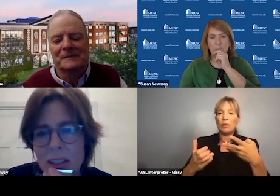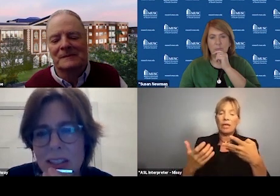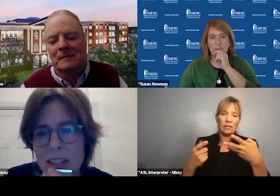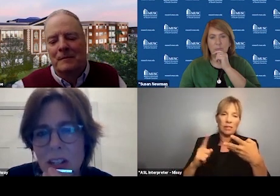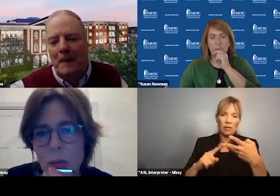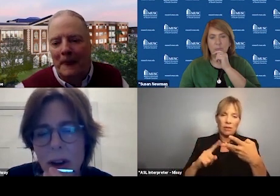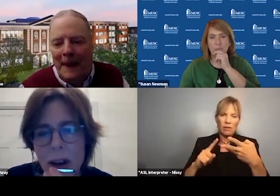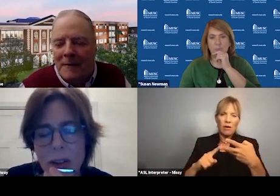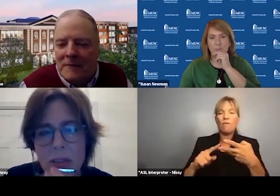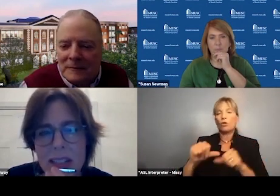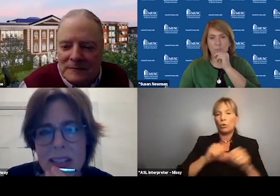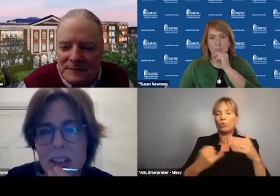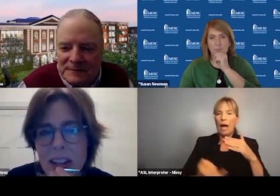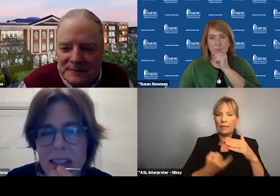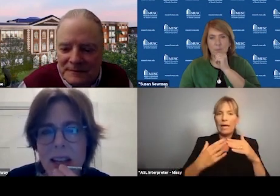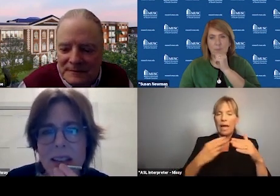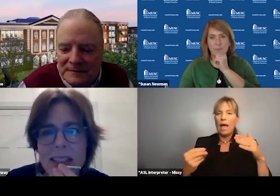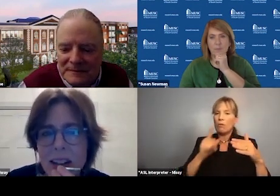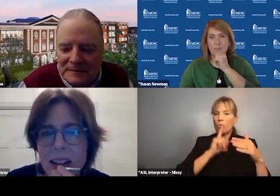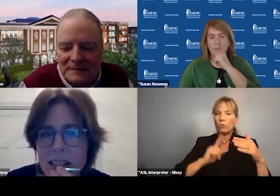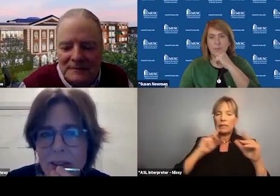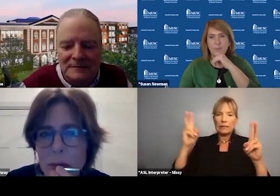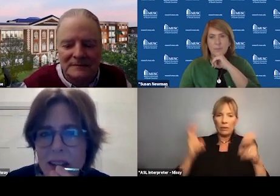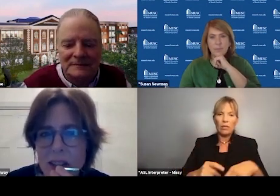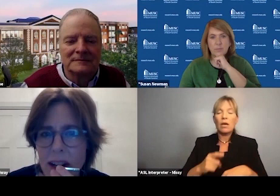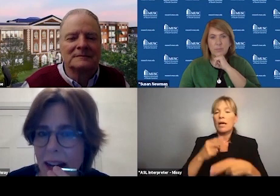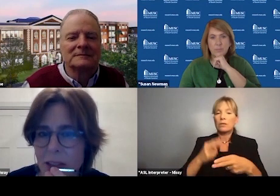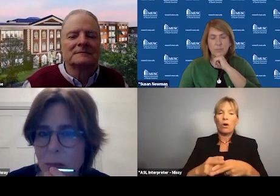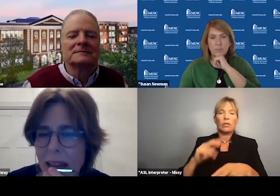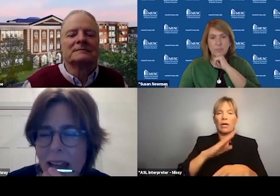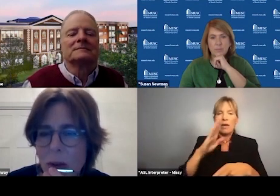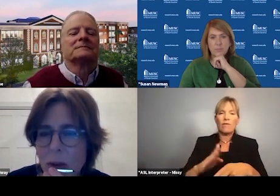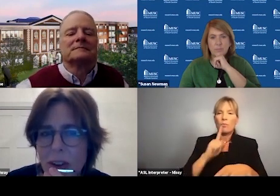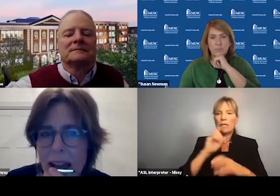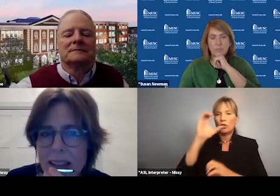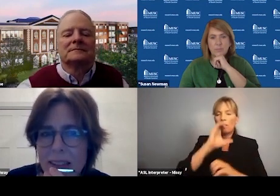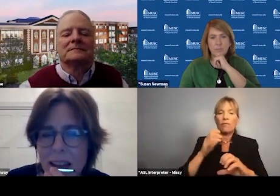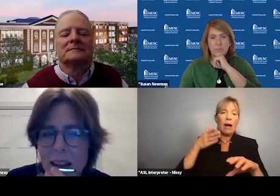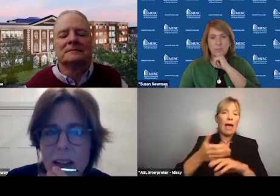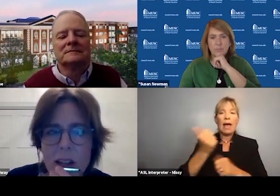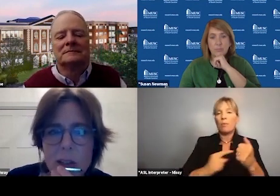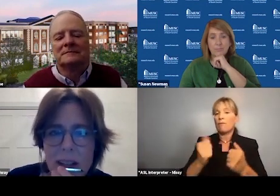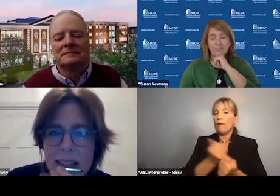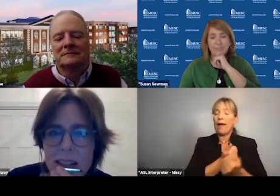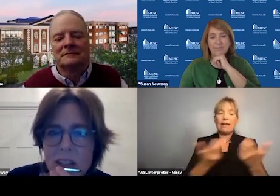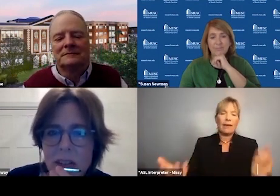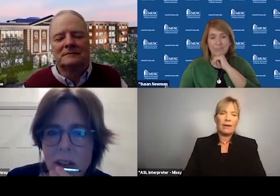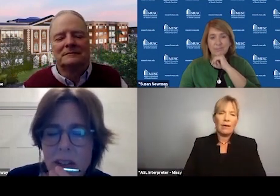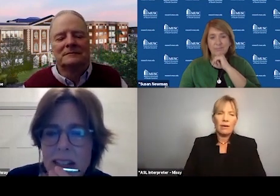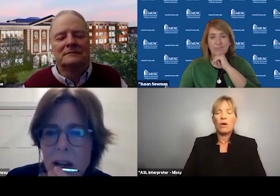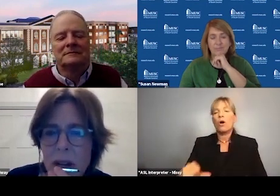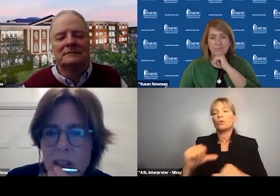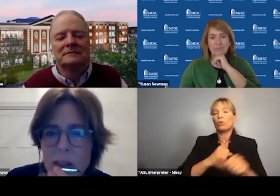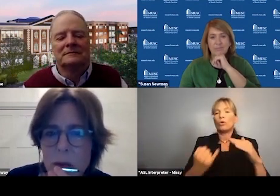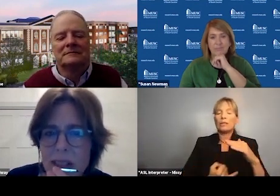episode in our social isolation and loneliness series. The title is Never Being Sought After by Anyone for Anything: Social